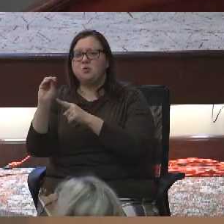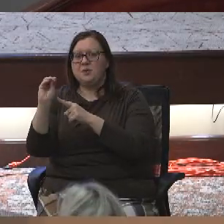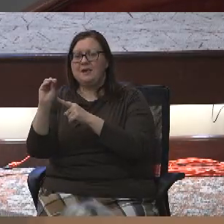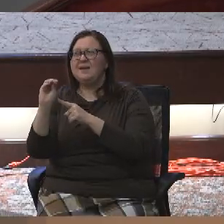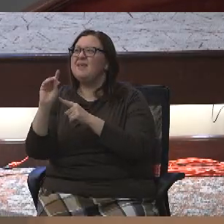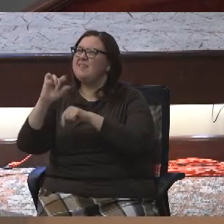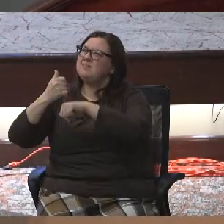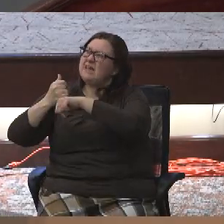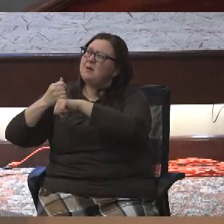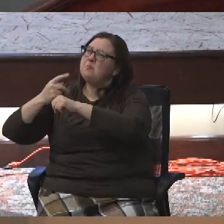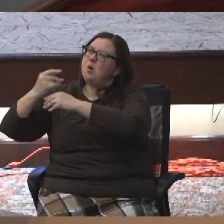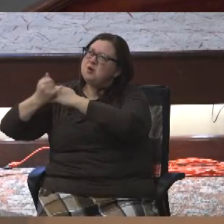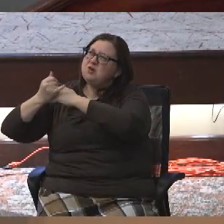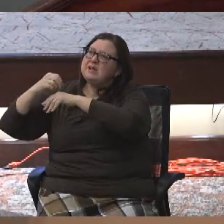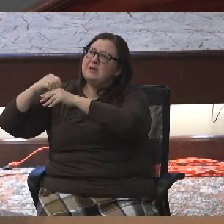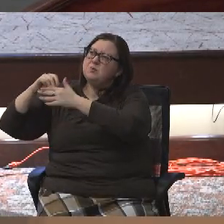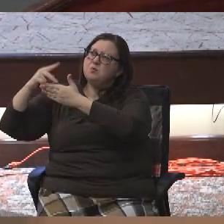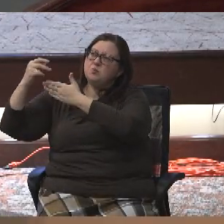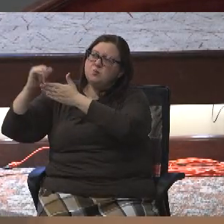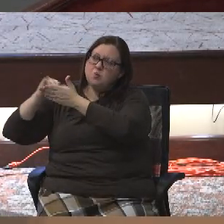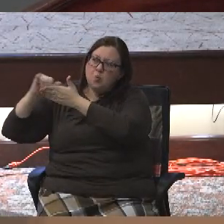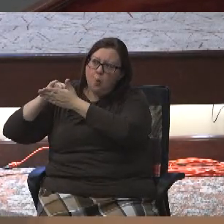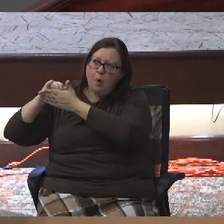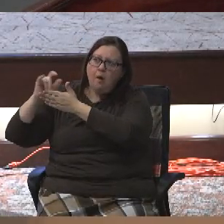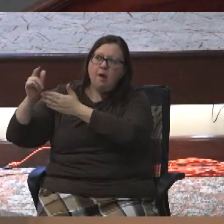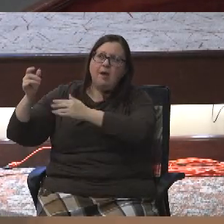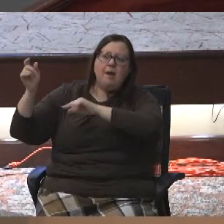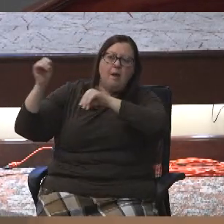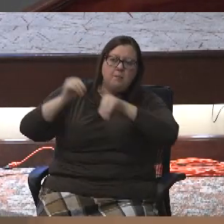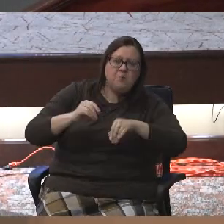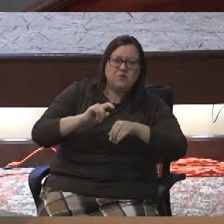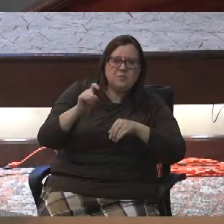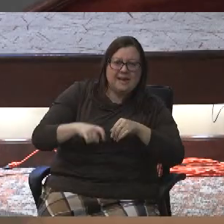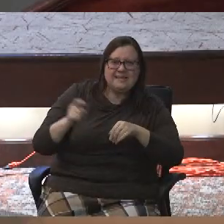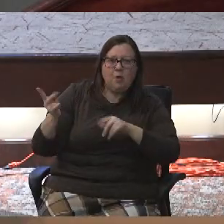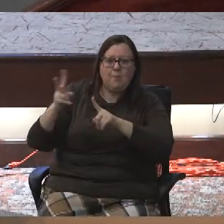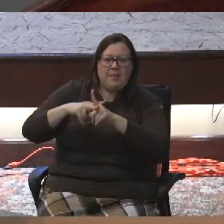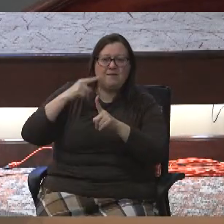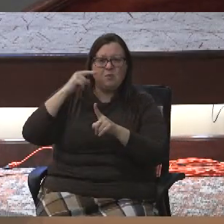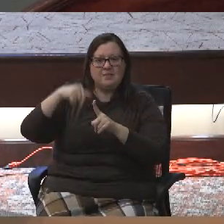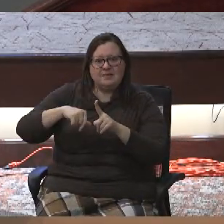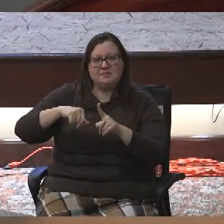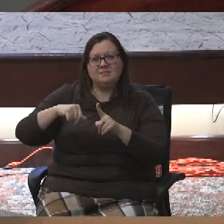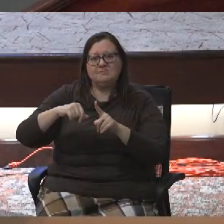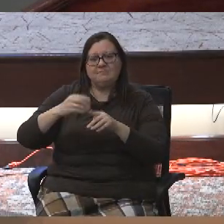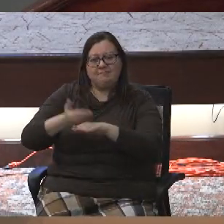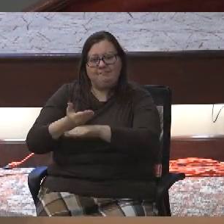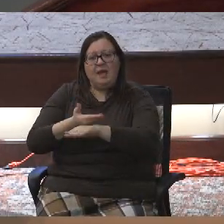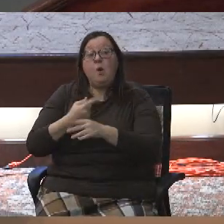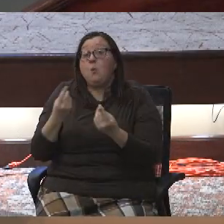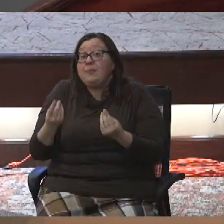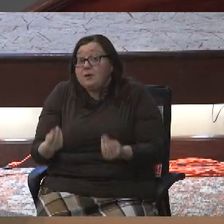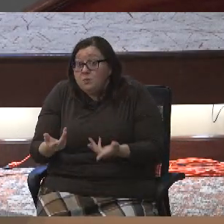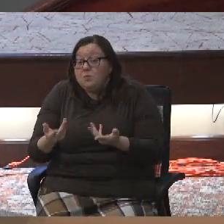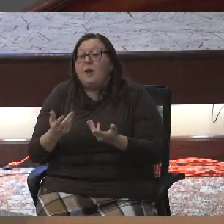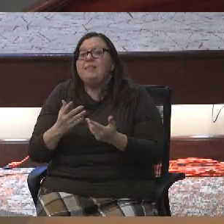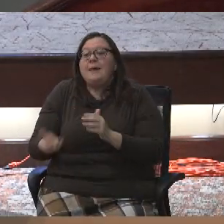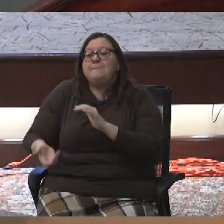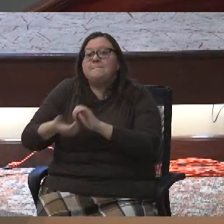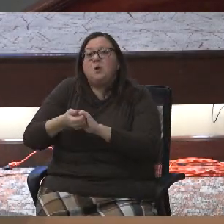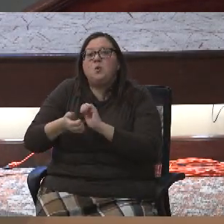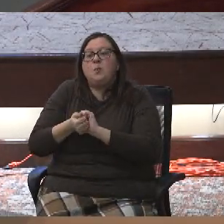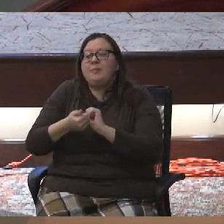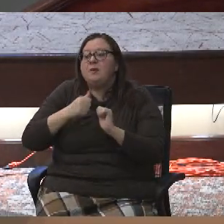in New York, and they're just now breaking into Texas. They're the ones that are applying for this. And what they do is they partner with